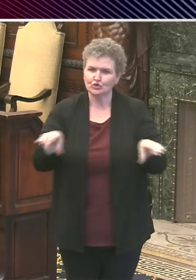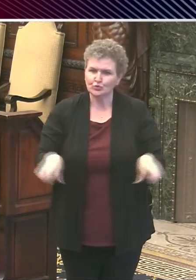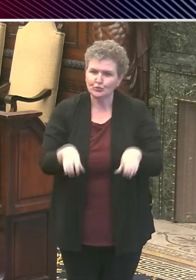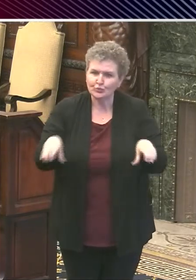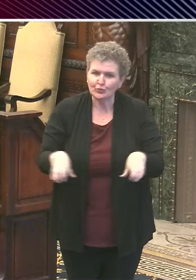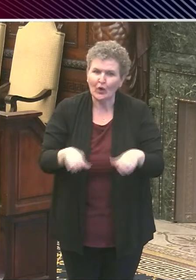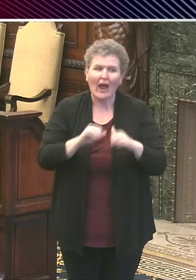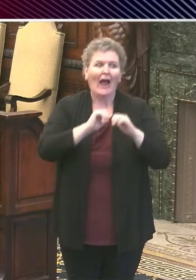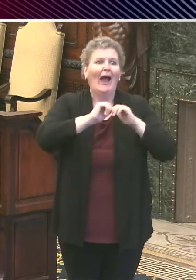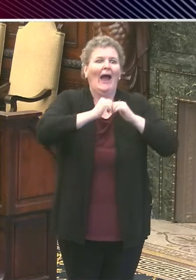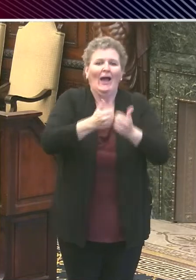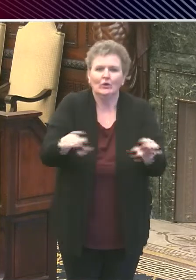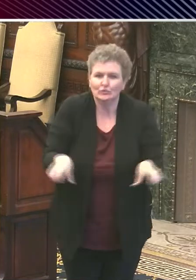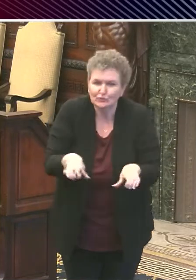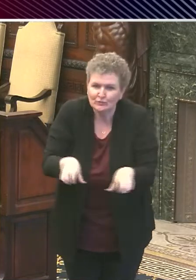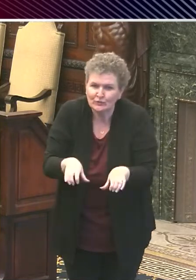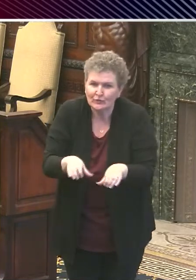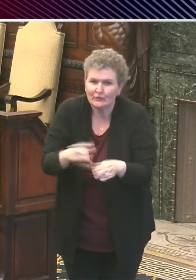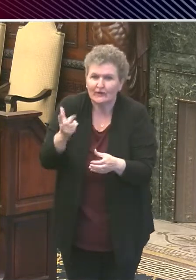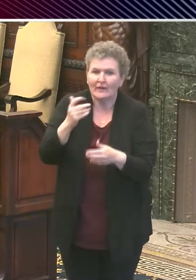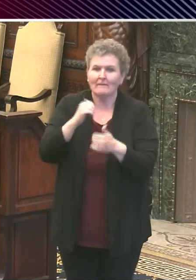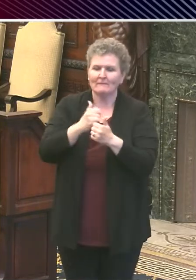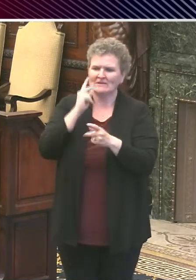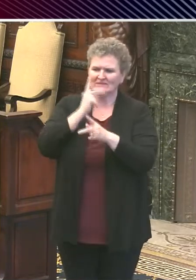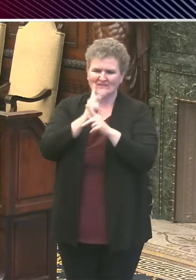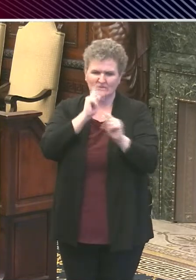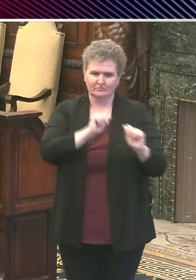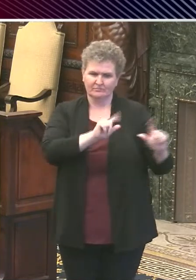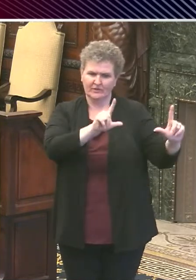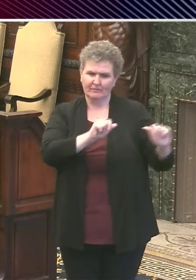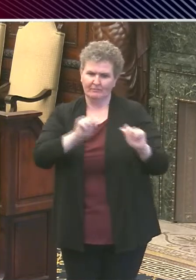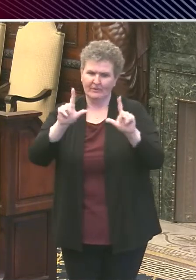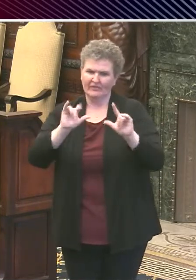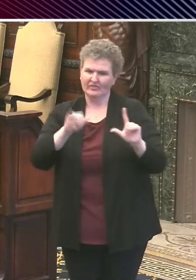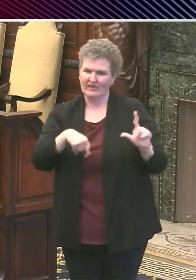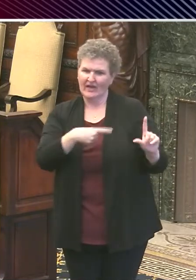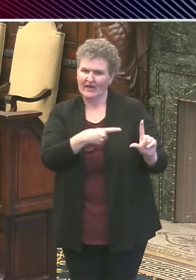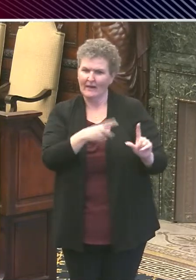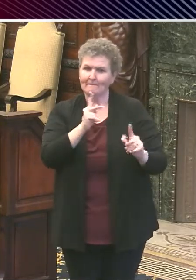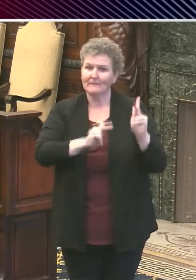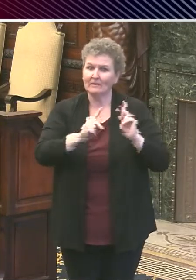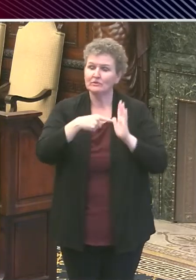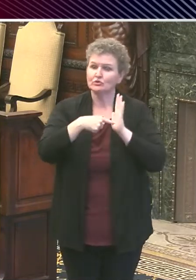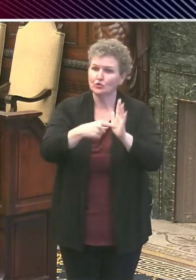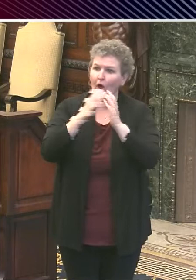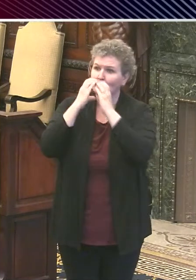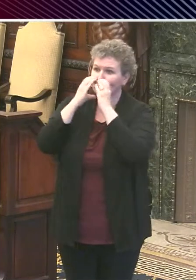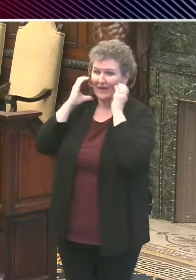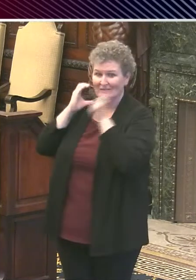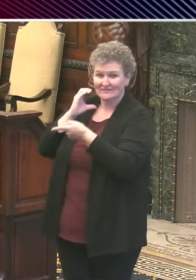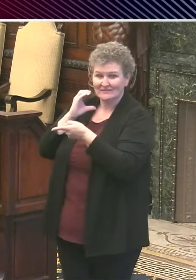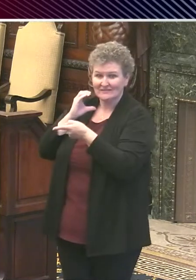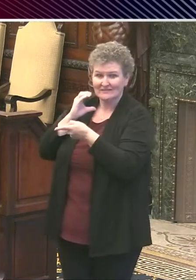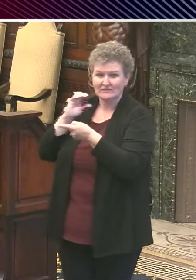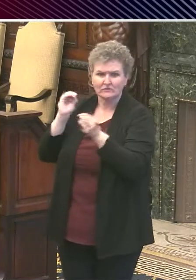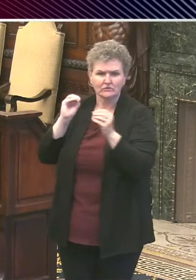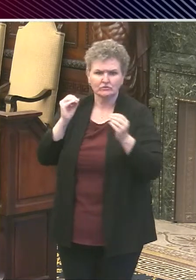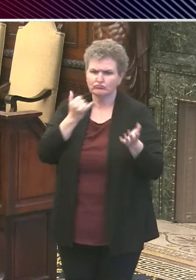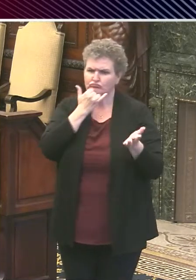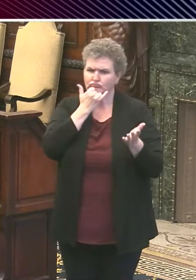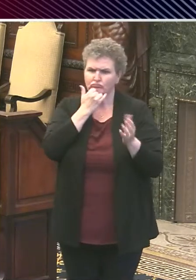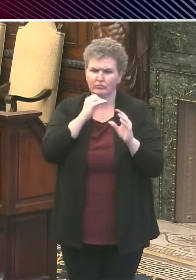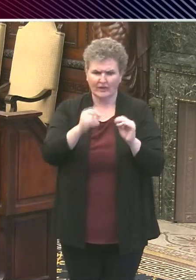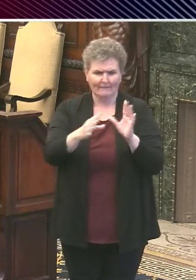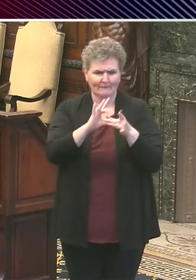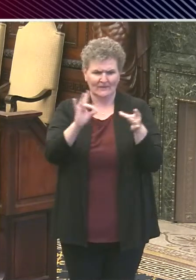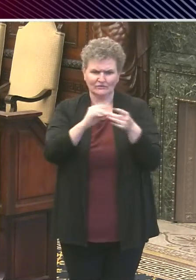why these images look like as they do. They show people wearing masks. There's no mistaking what the message is here. Now, because